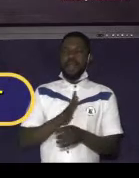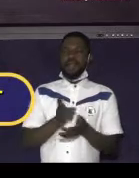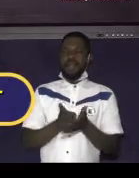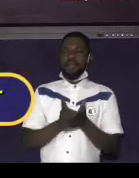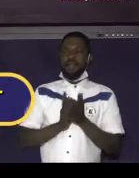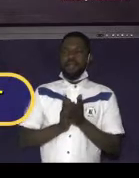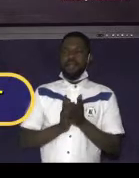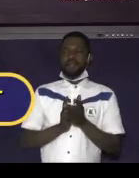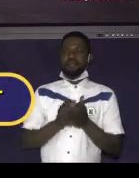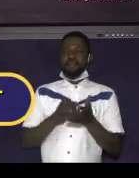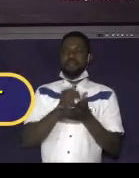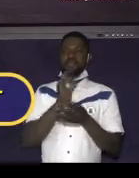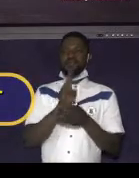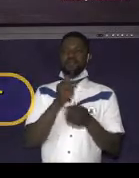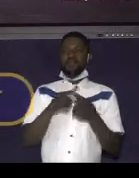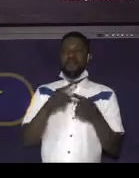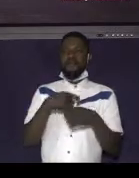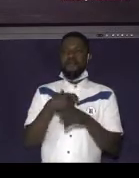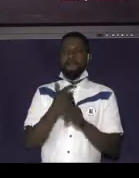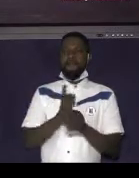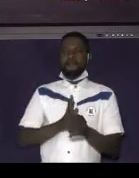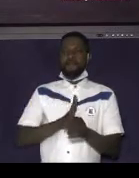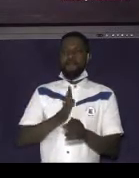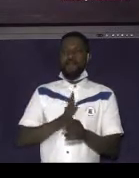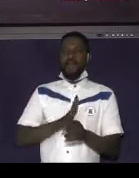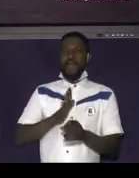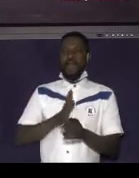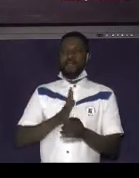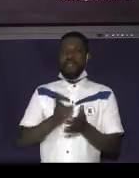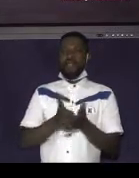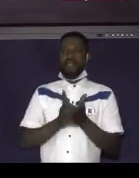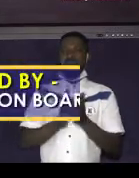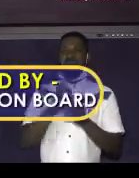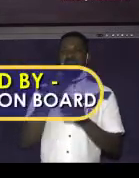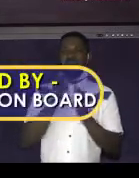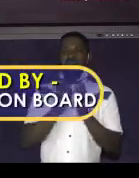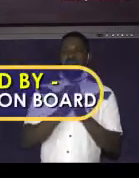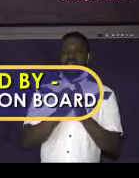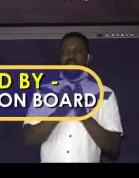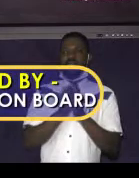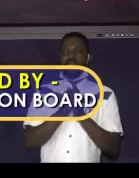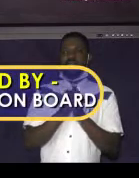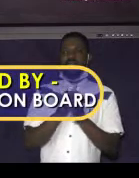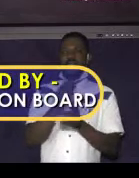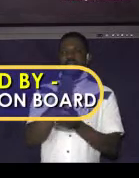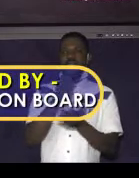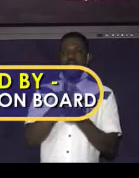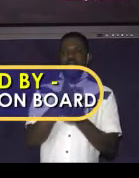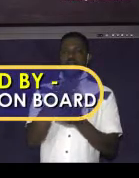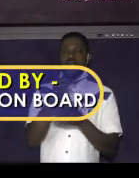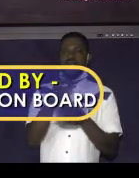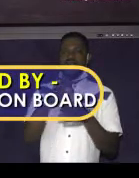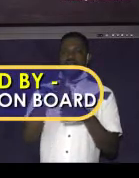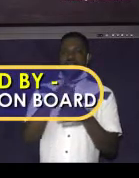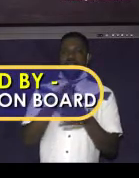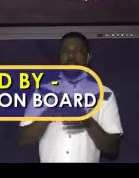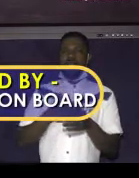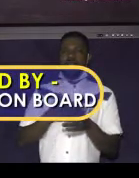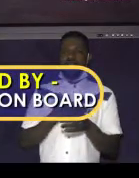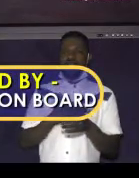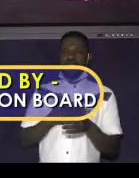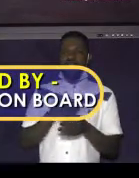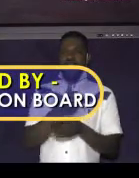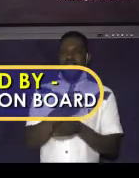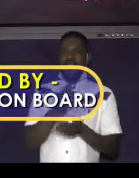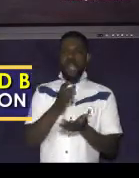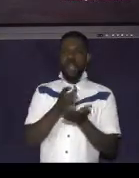demands. It is used to make polite demands. For example, a cup of tea, please.